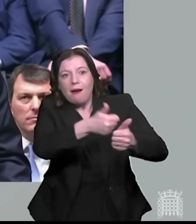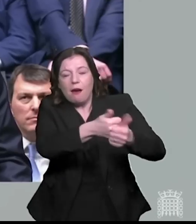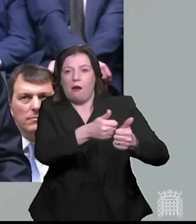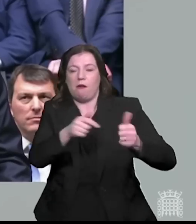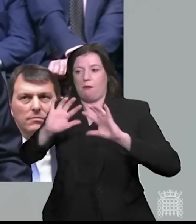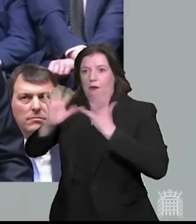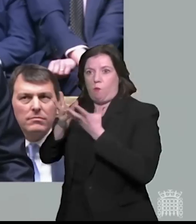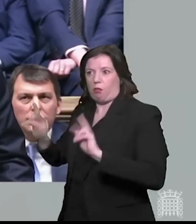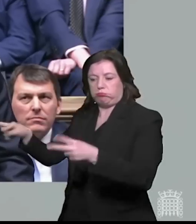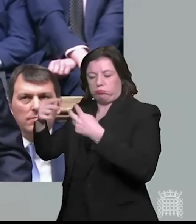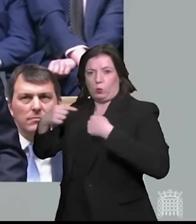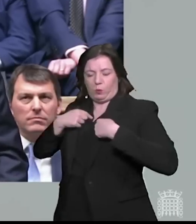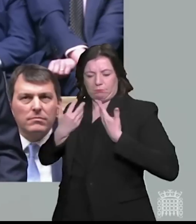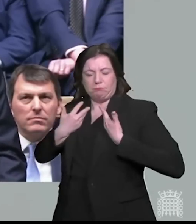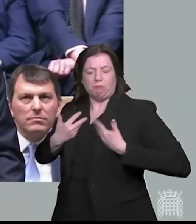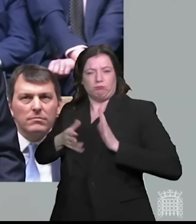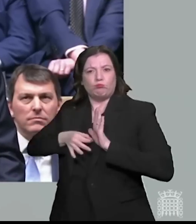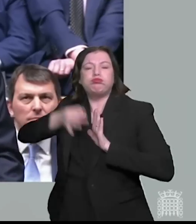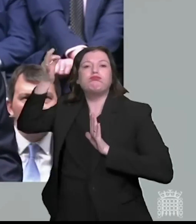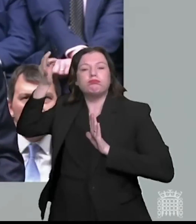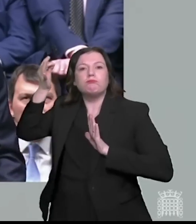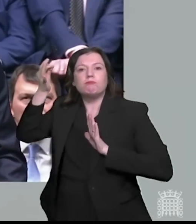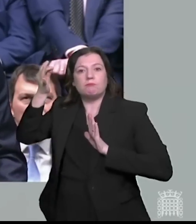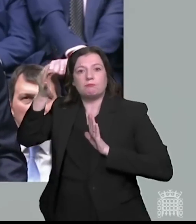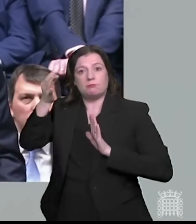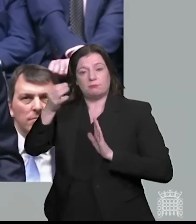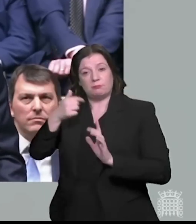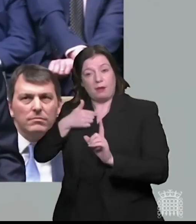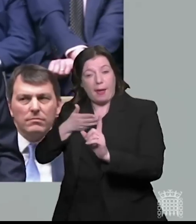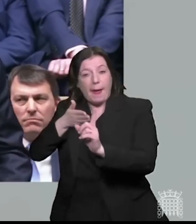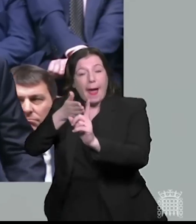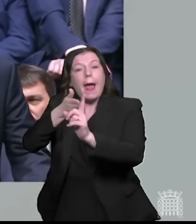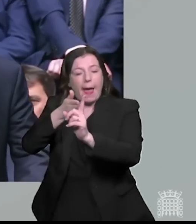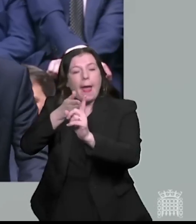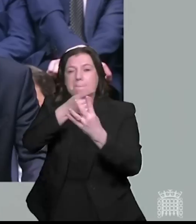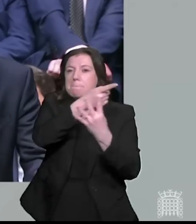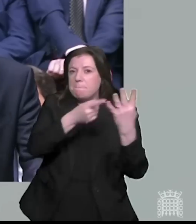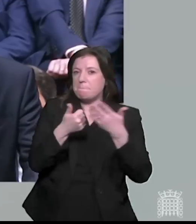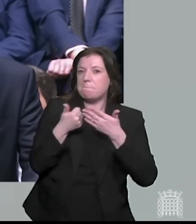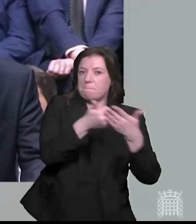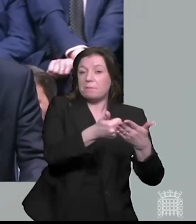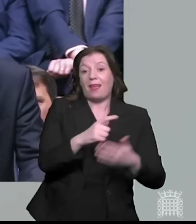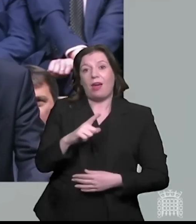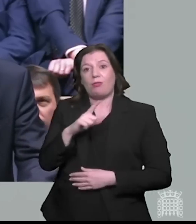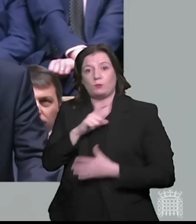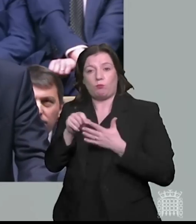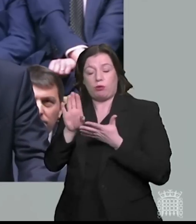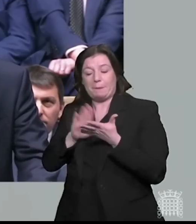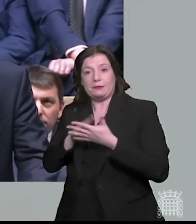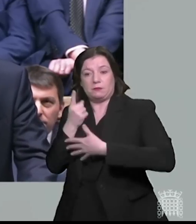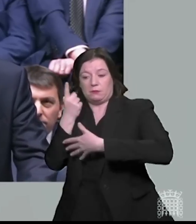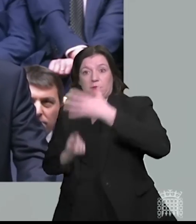most prosperous in the world. Prosperity with a purpose, and that is why growth is one of the Prime Minister's